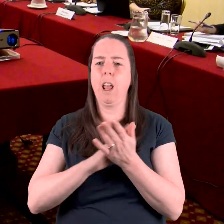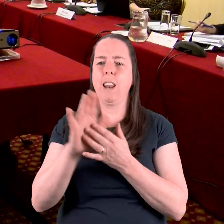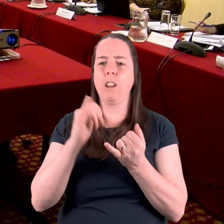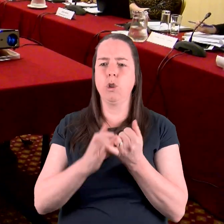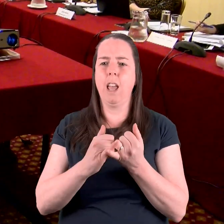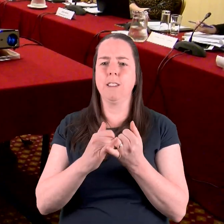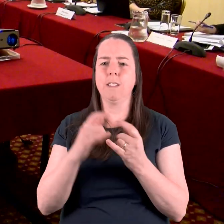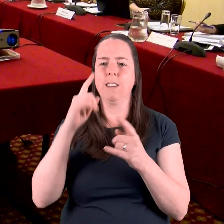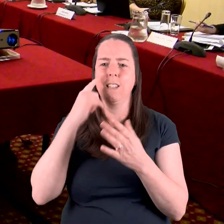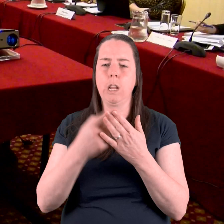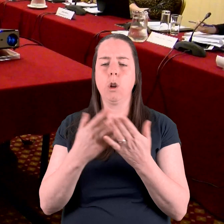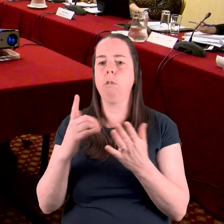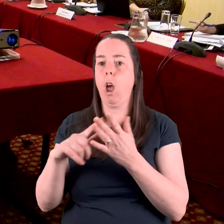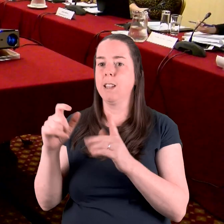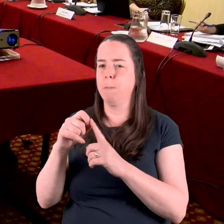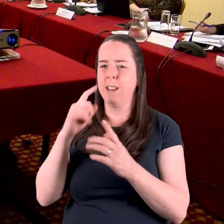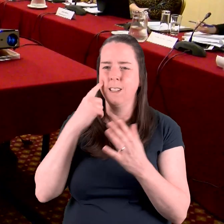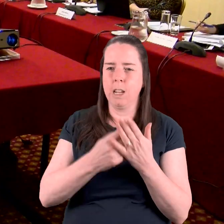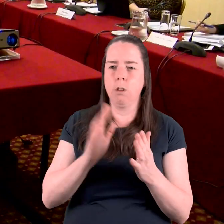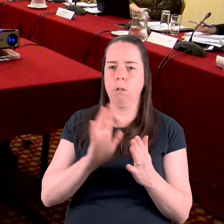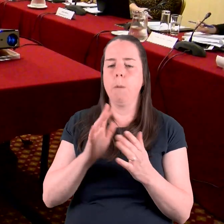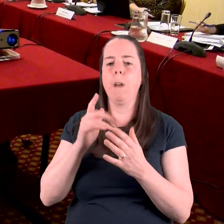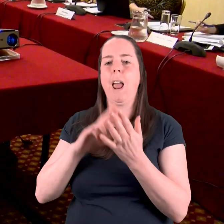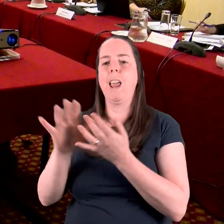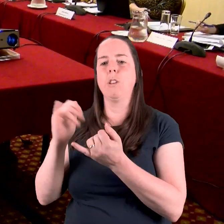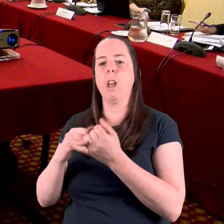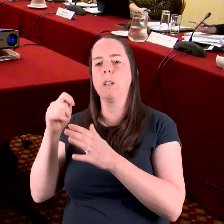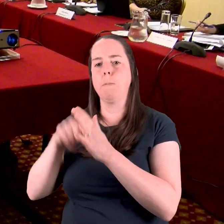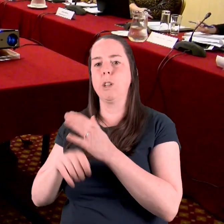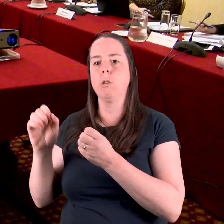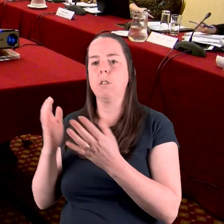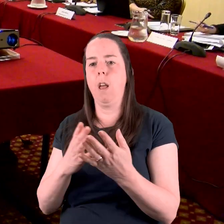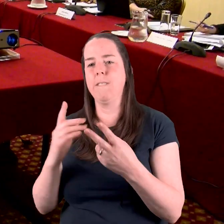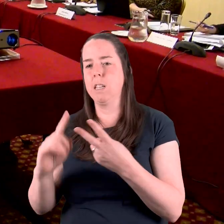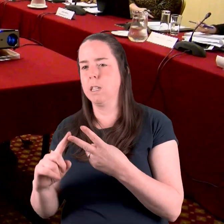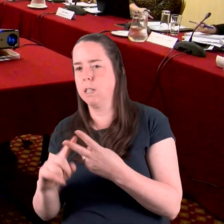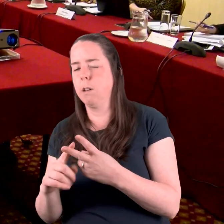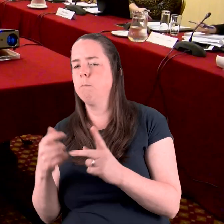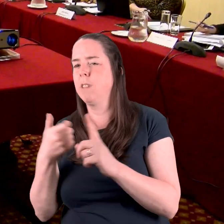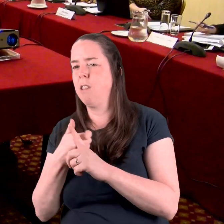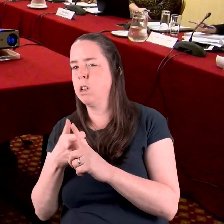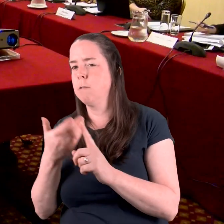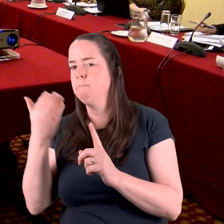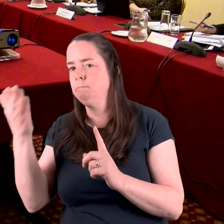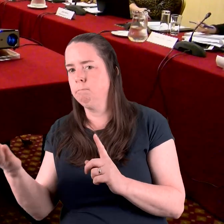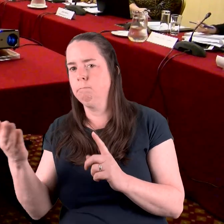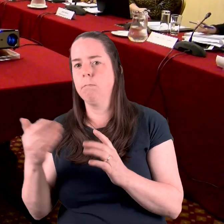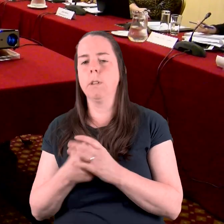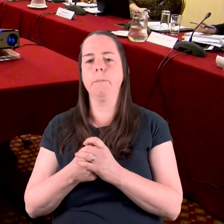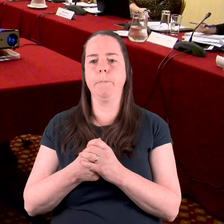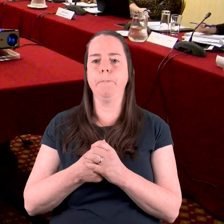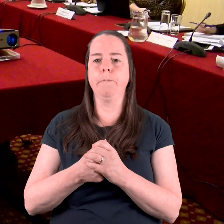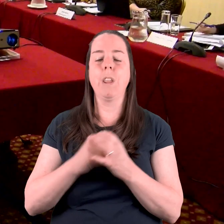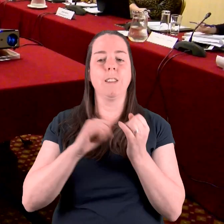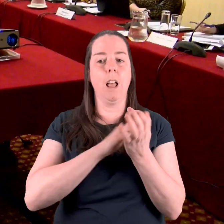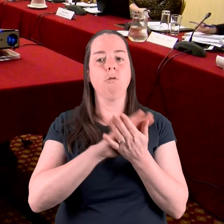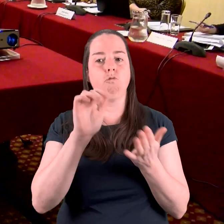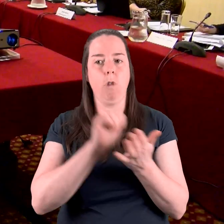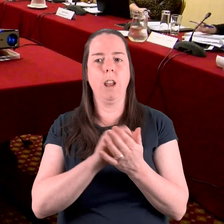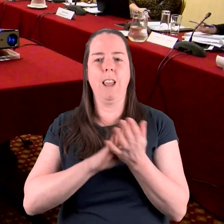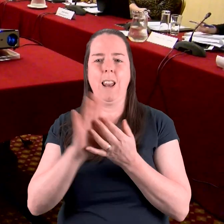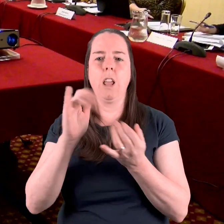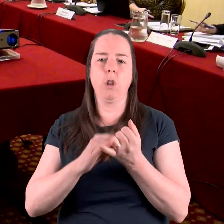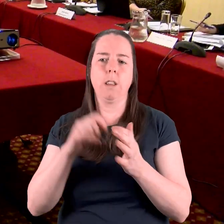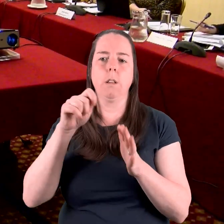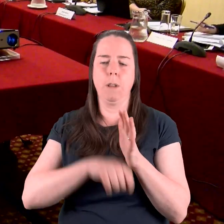an NHS decision rather than an ICP decision, because that's an NHS commissioned service. So, Karen.